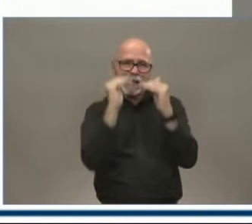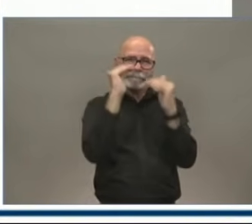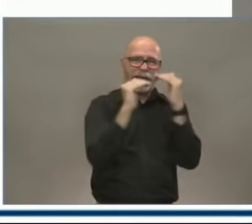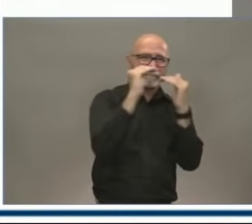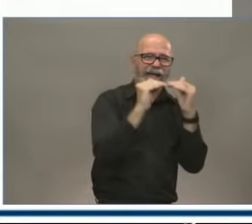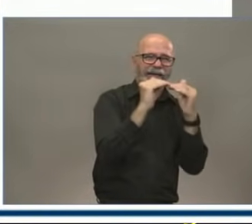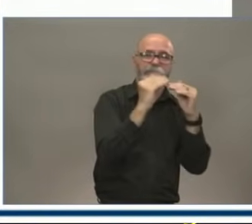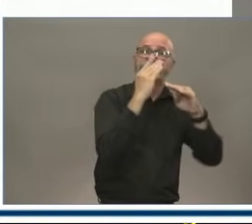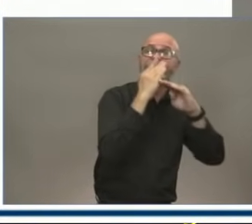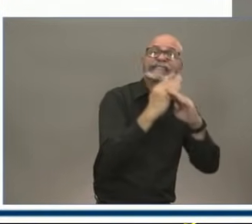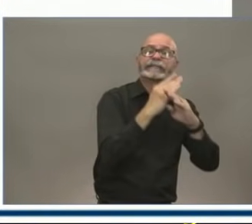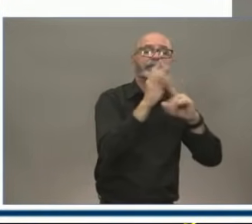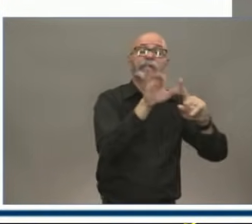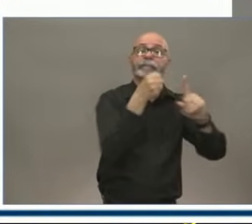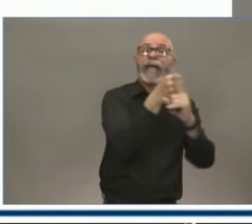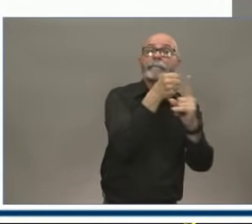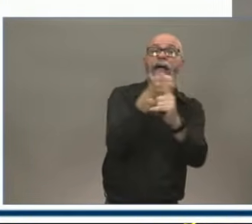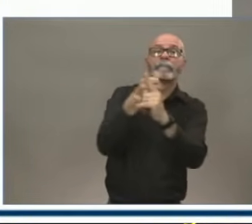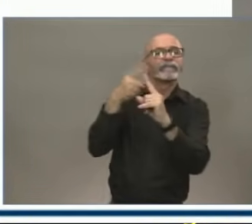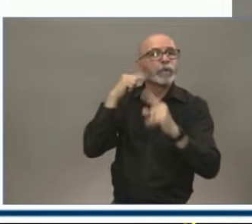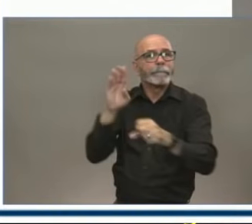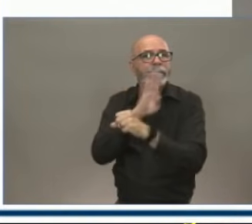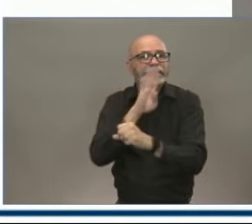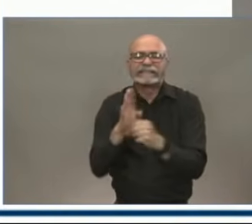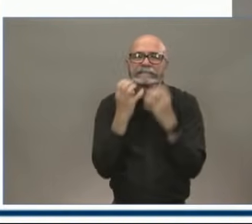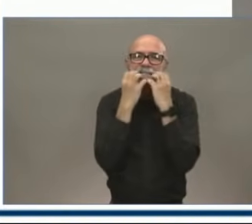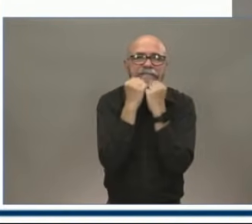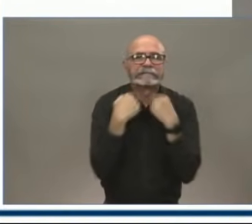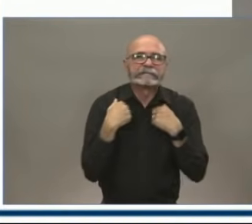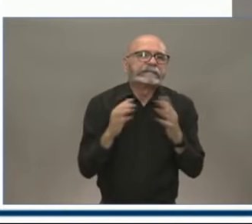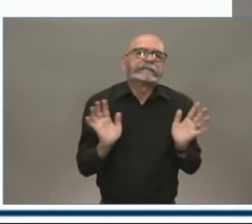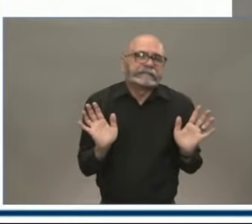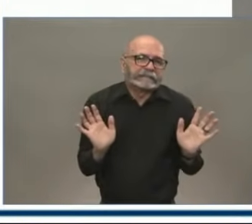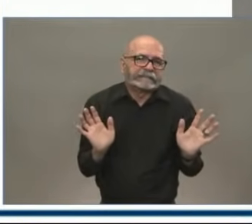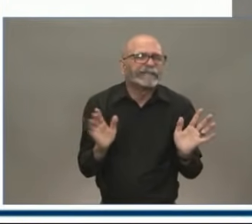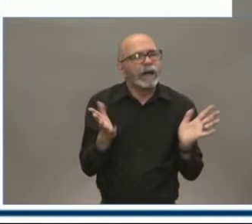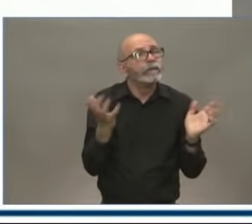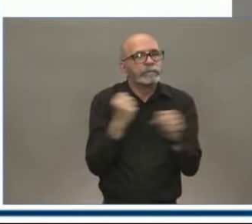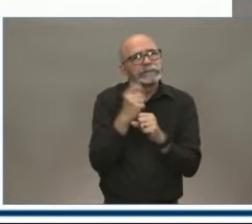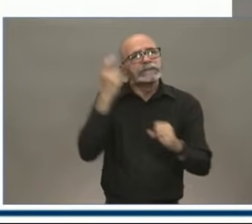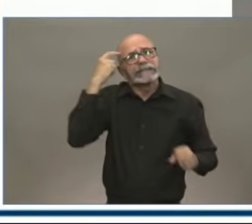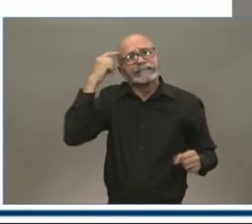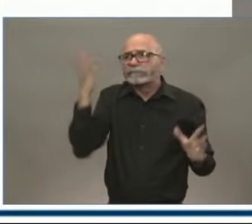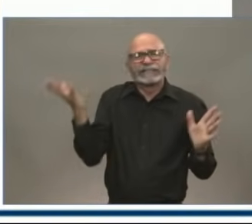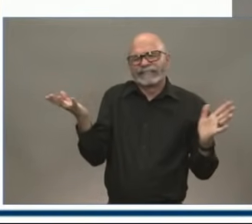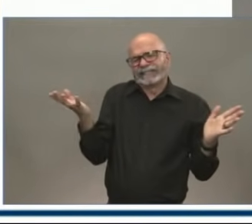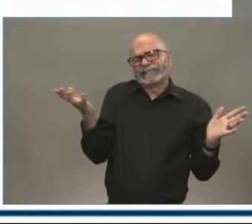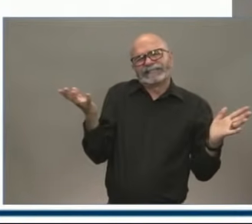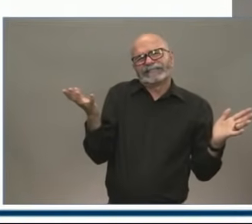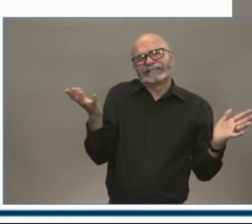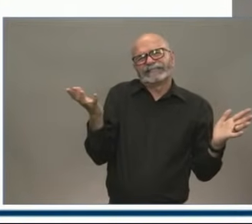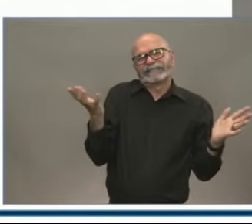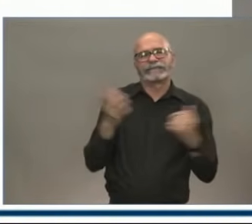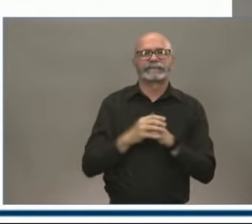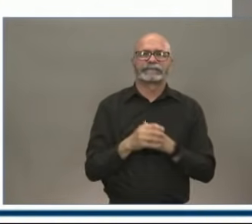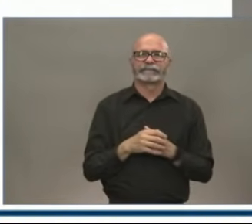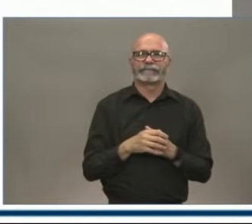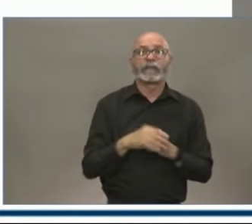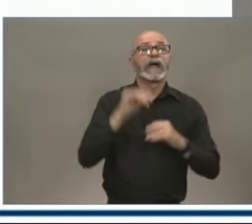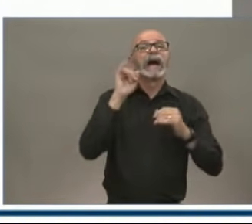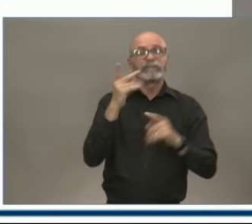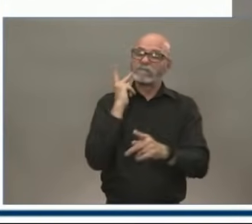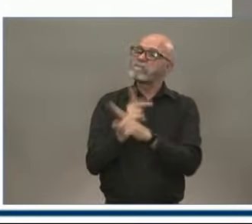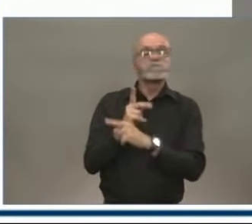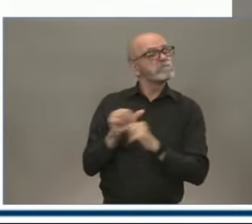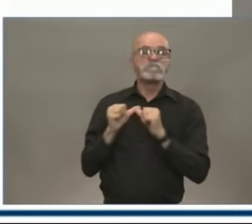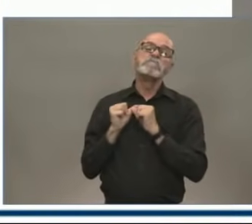impacts from the COVID restrictions. So it would not make any sense at all to continue restrictions beyond the point where they were necessary. We